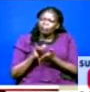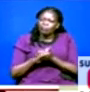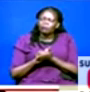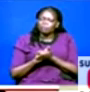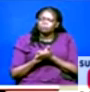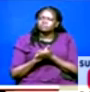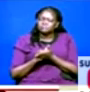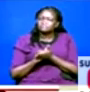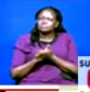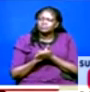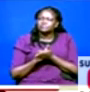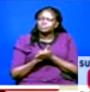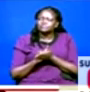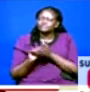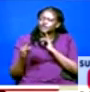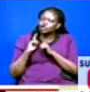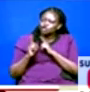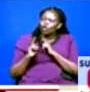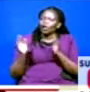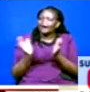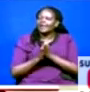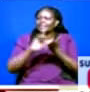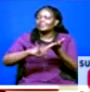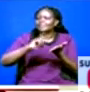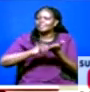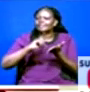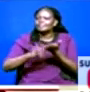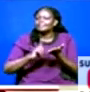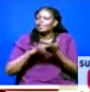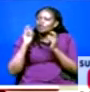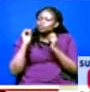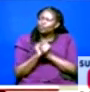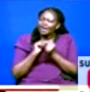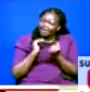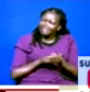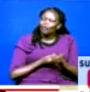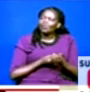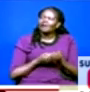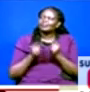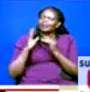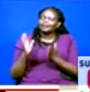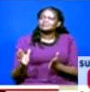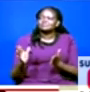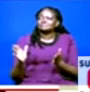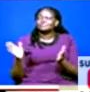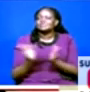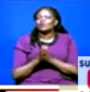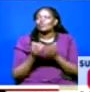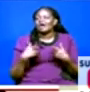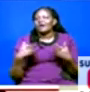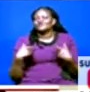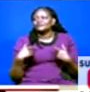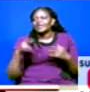that talk and discuss issues with our our directors. Okay. Then we have what we call